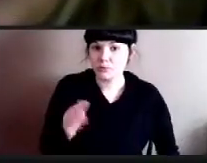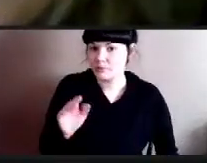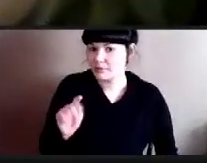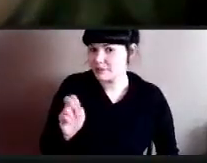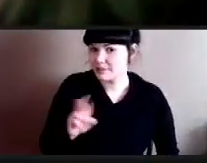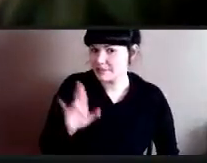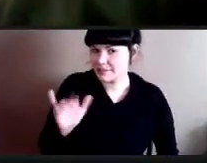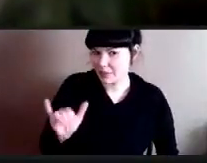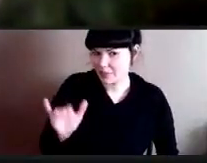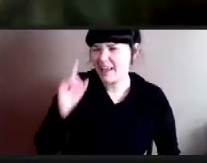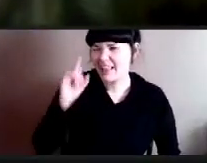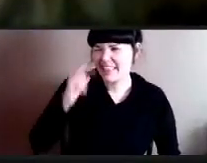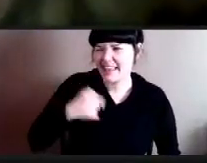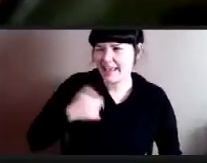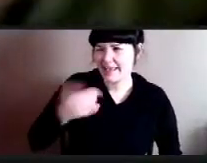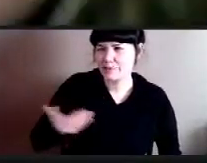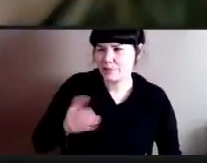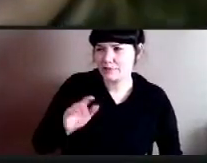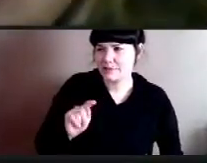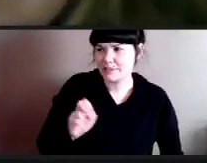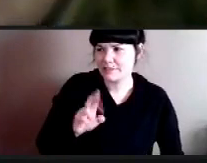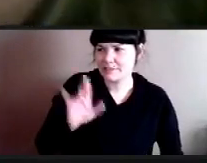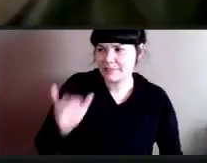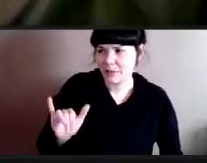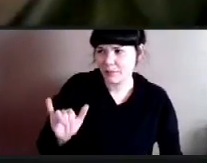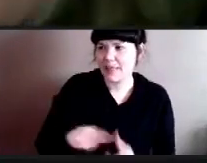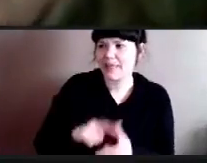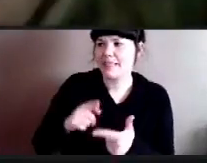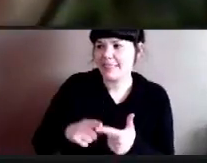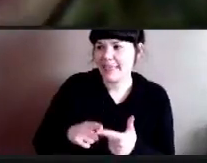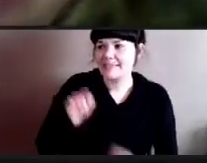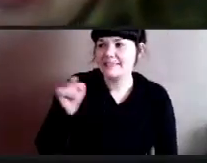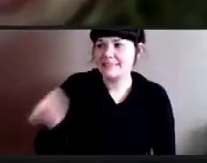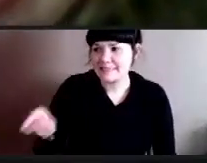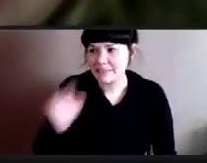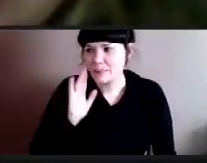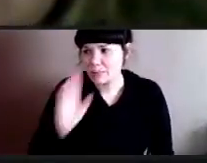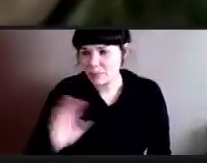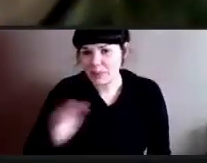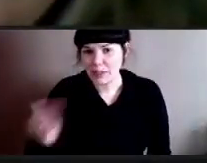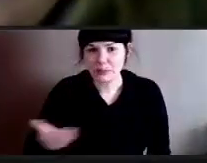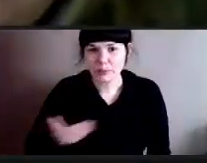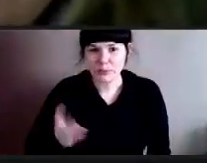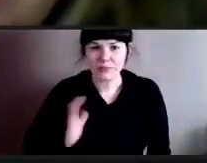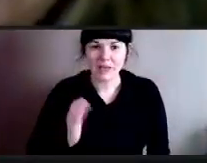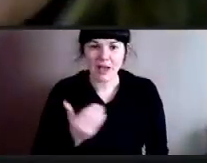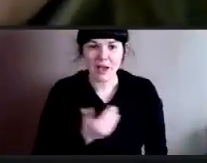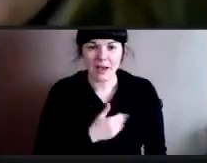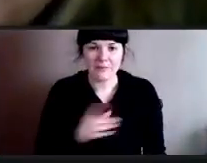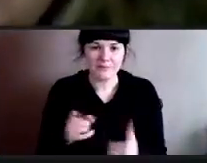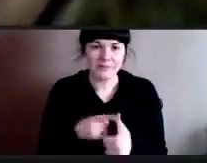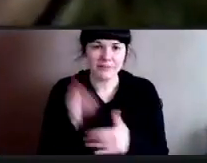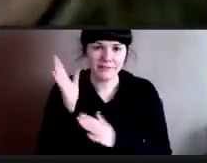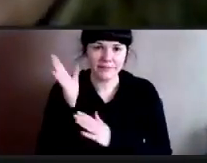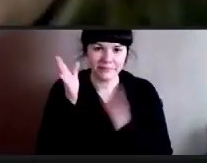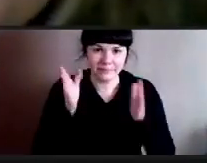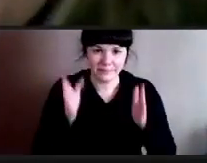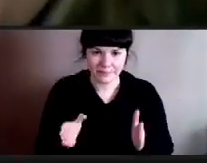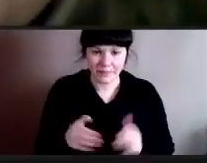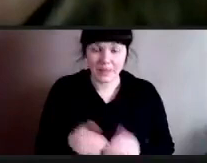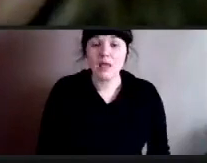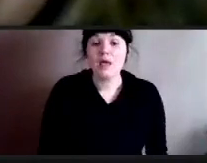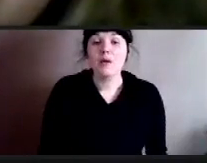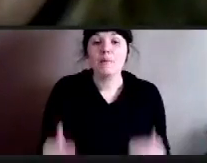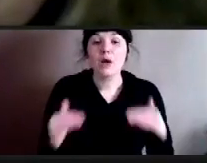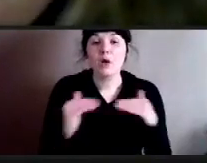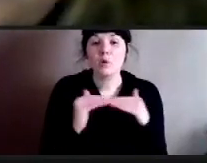introduce our official welcome. So my co-moderator today is my very, very good friend, Mr. Terry Whitfield,